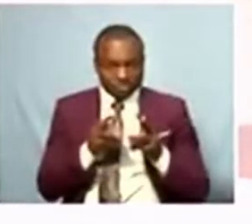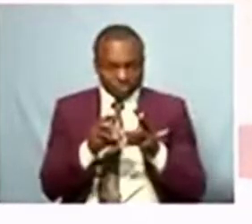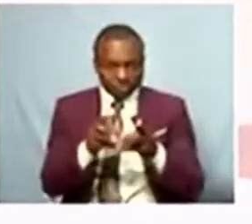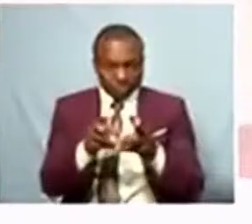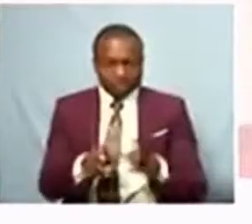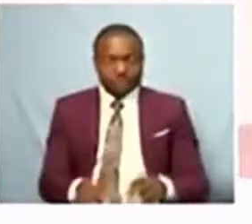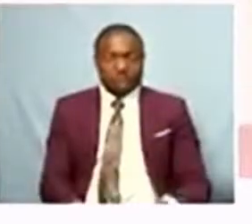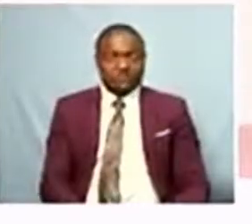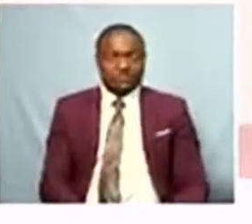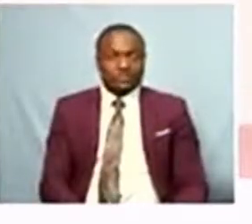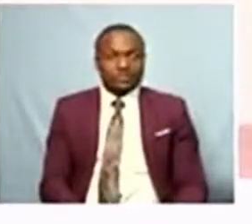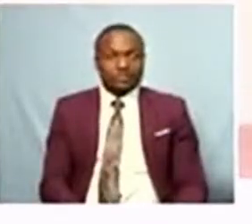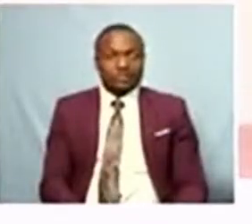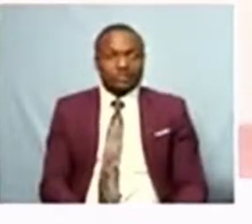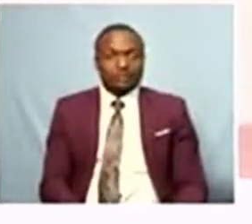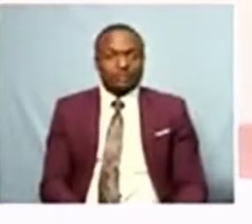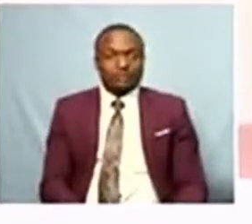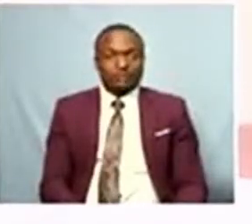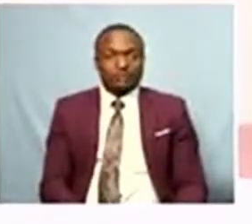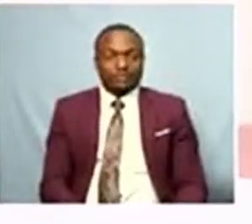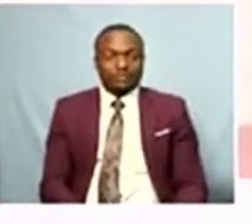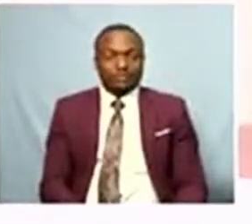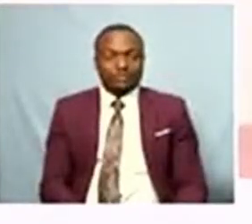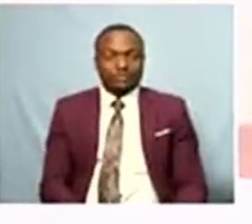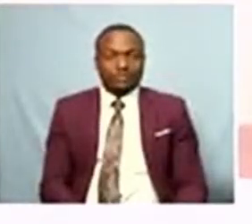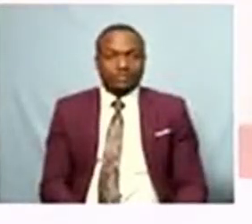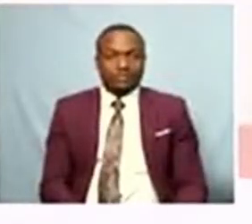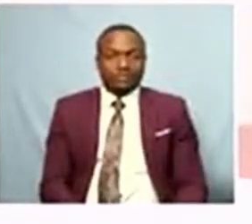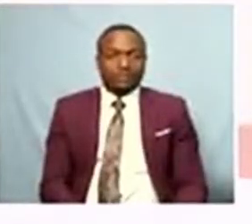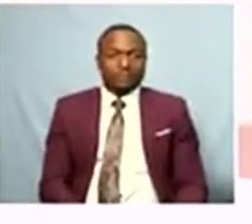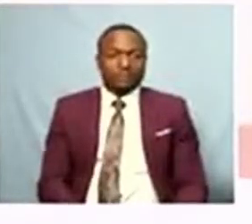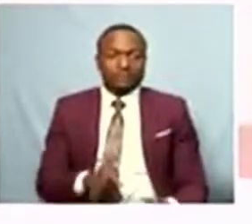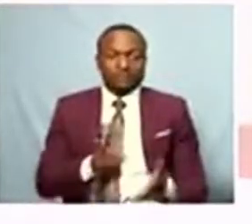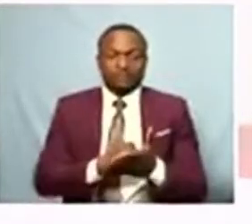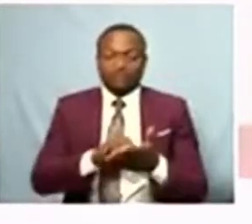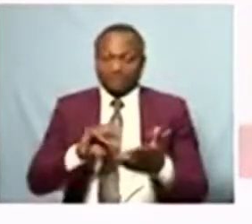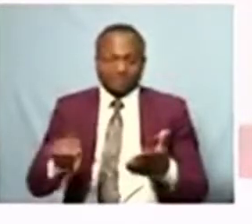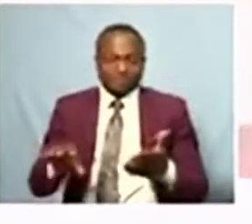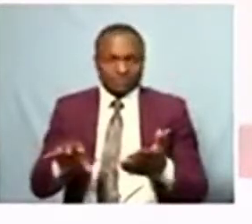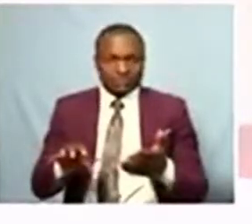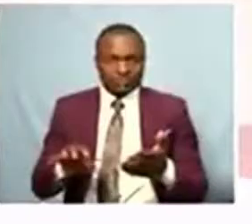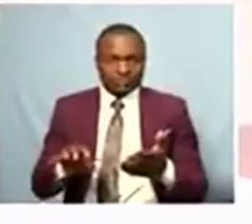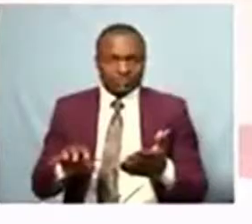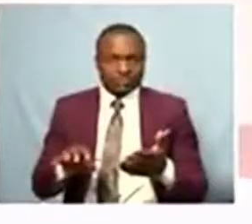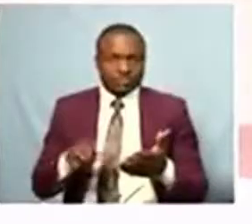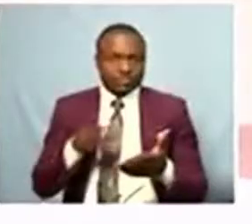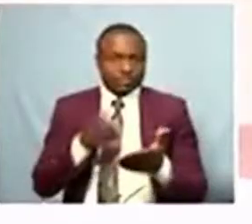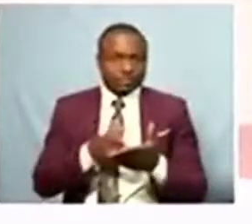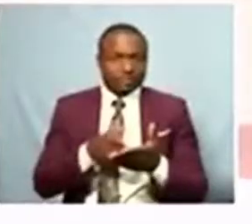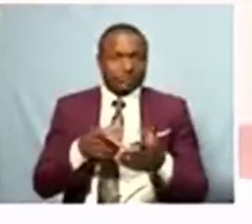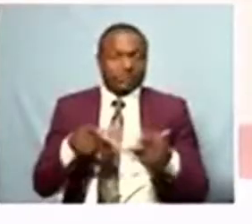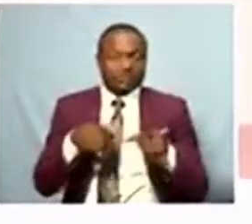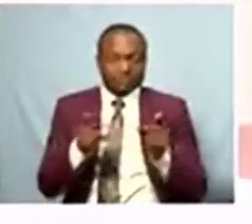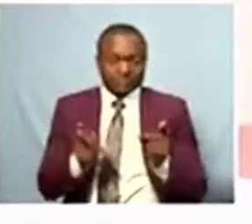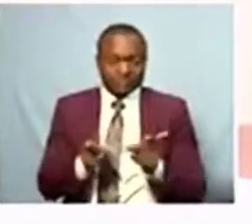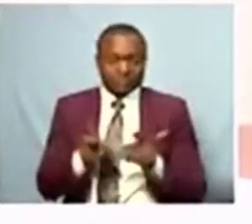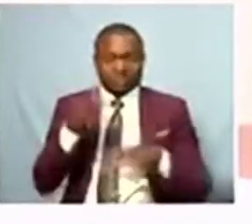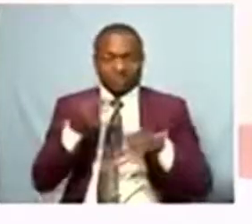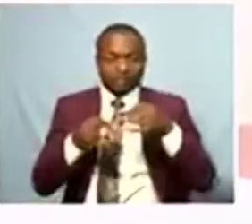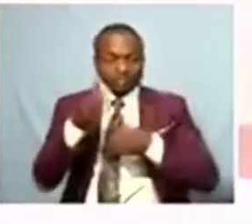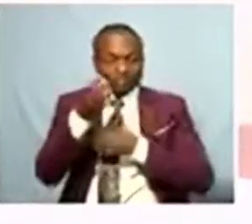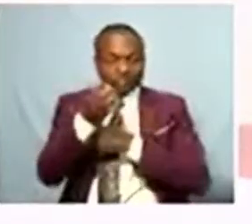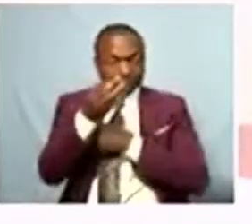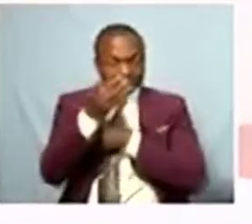thereby eliminating any possible suit in the event that a foreigner is